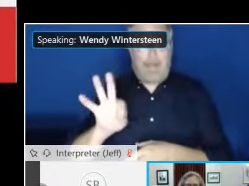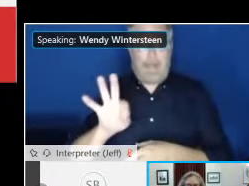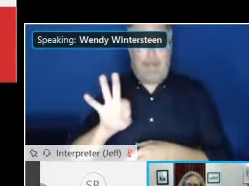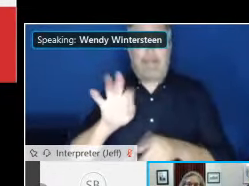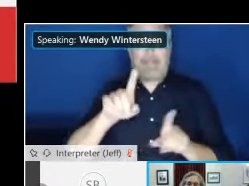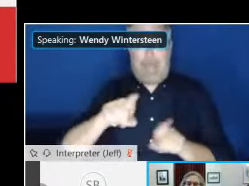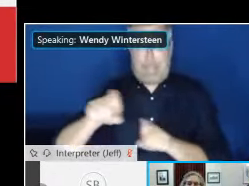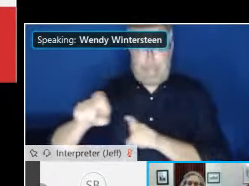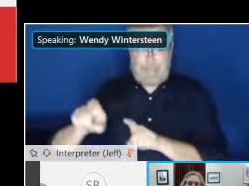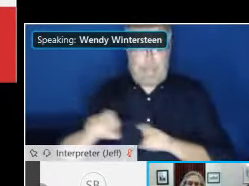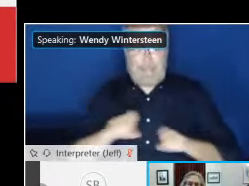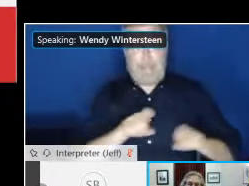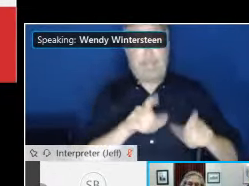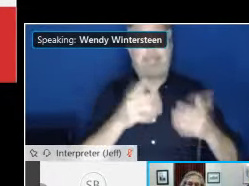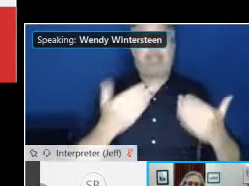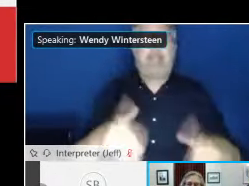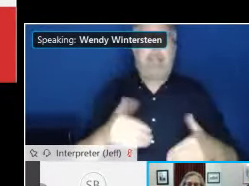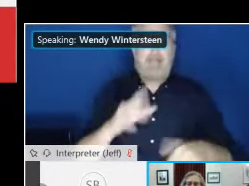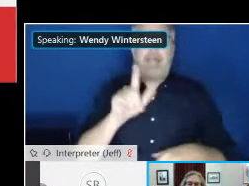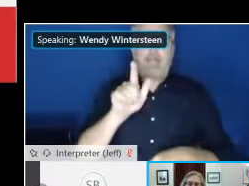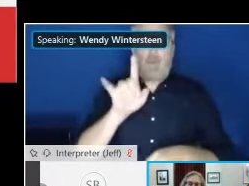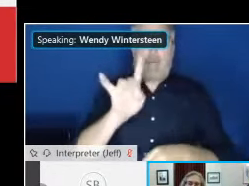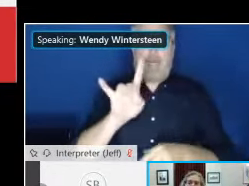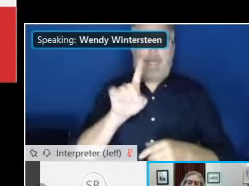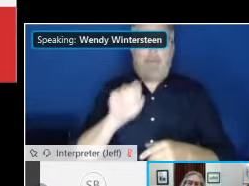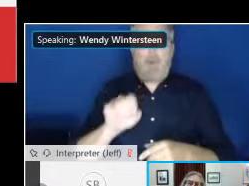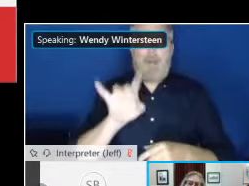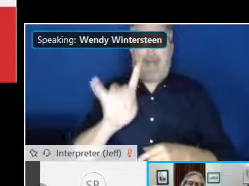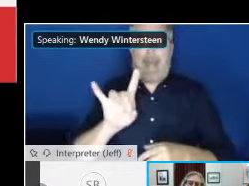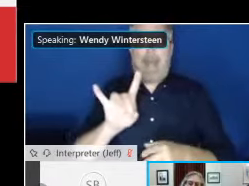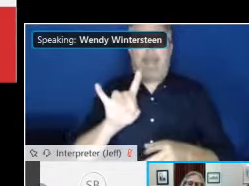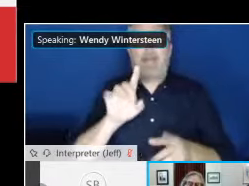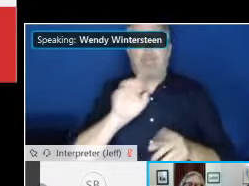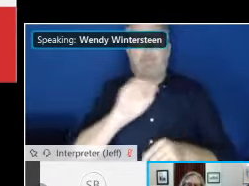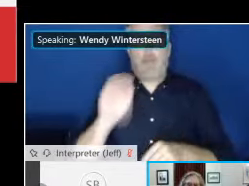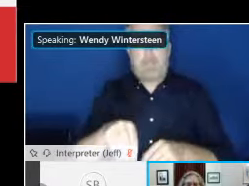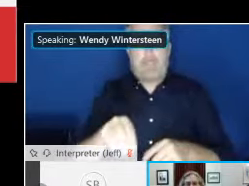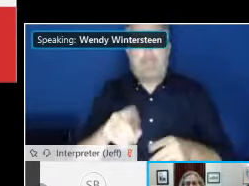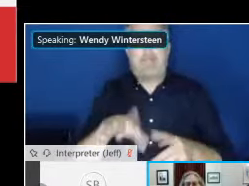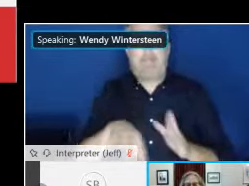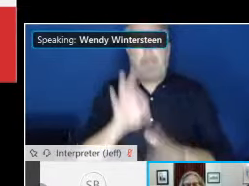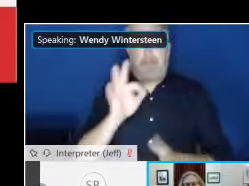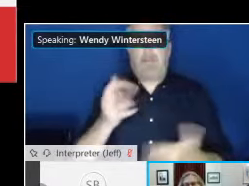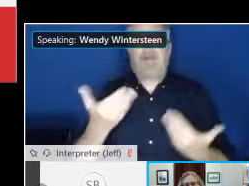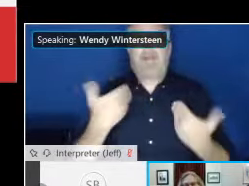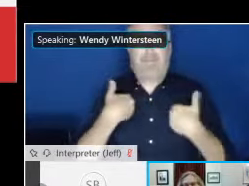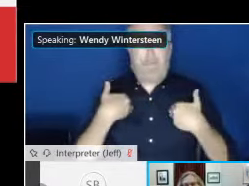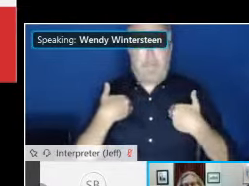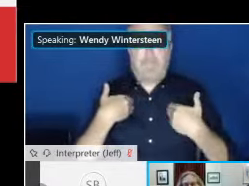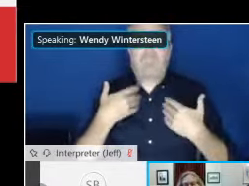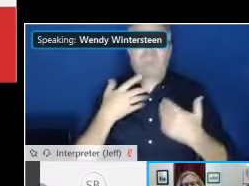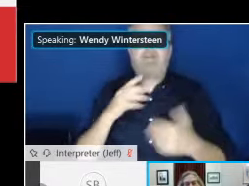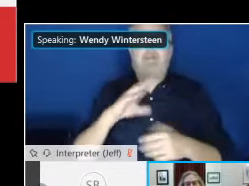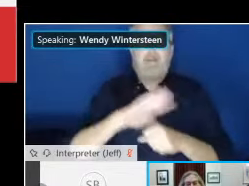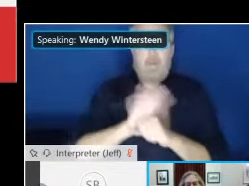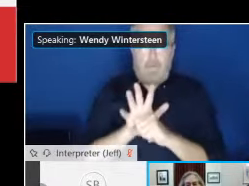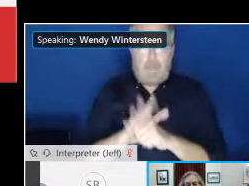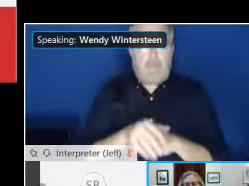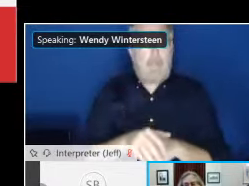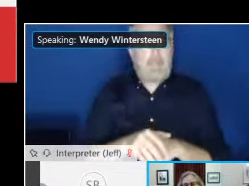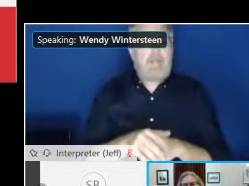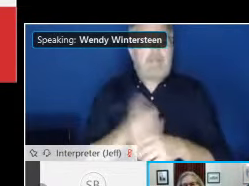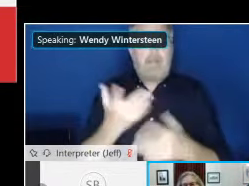1,749 tests with a 28.8% positivity rate. It's notable that